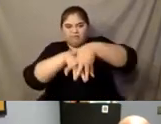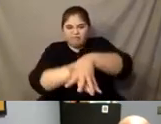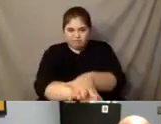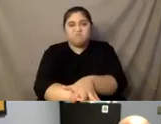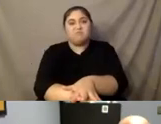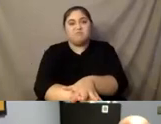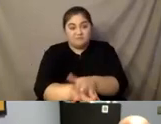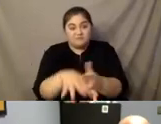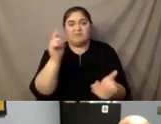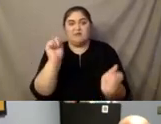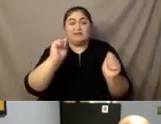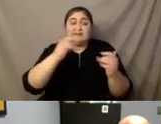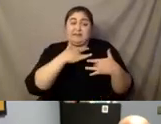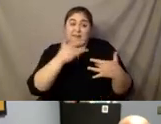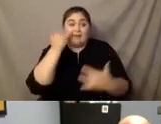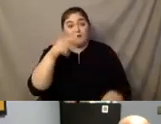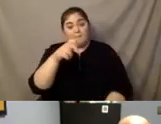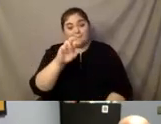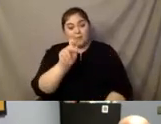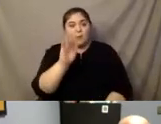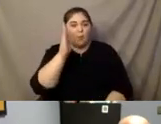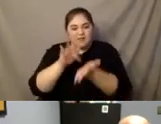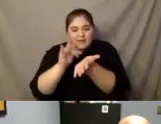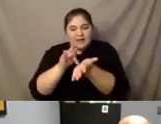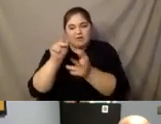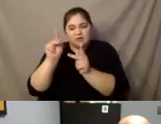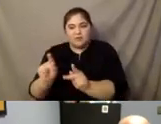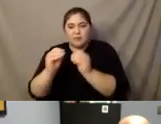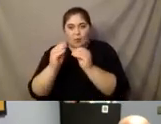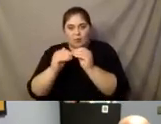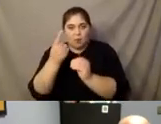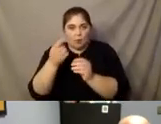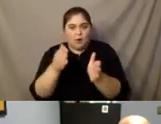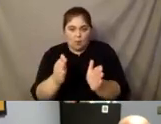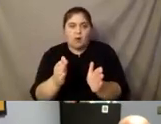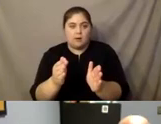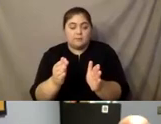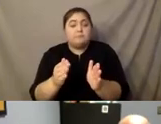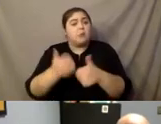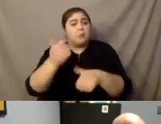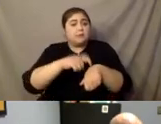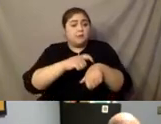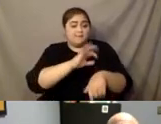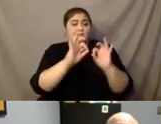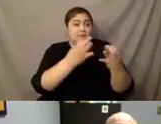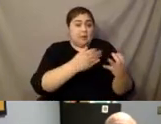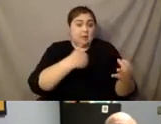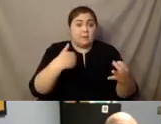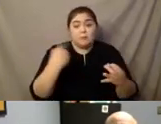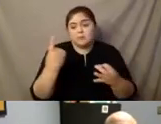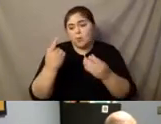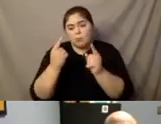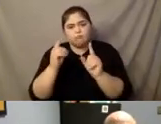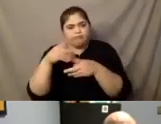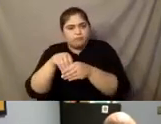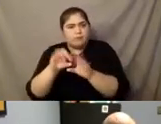in more than one way, and they are most of the time a family member or somebody that is very close to them and in